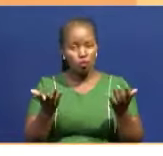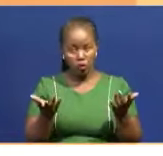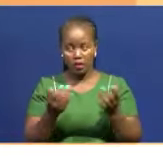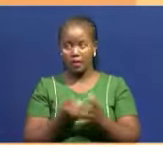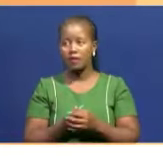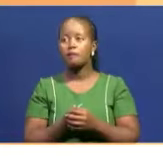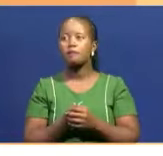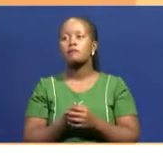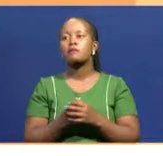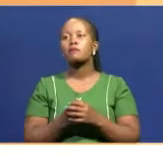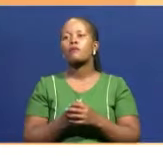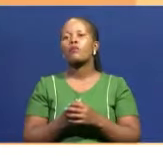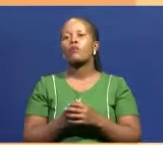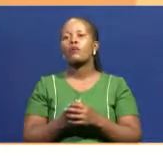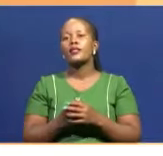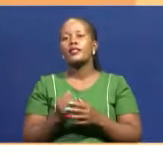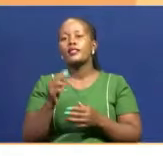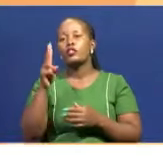the